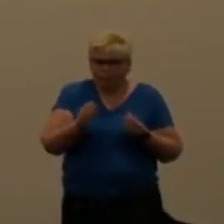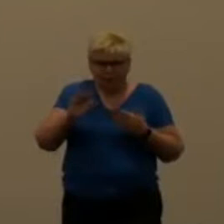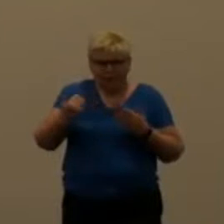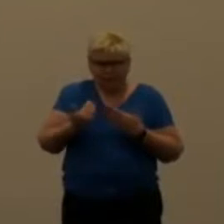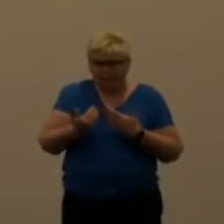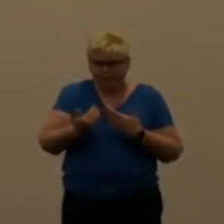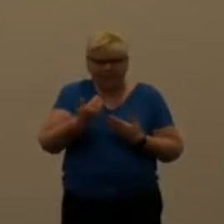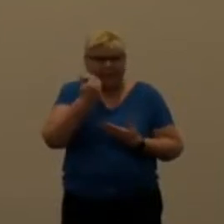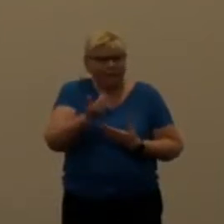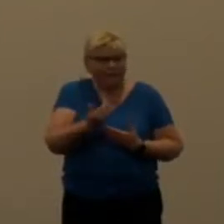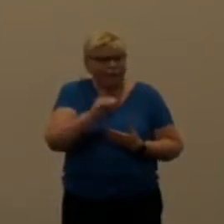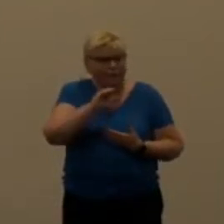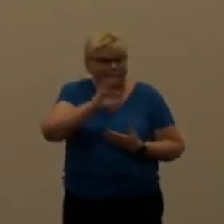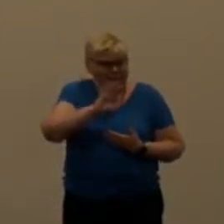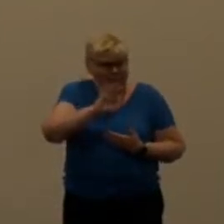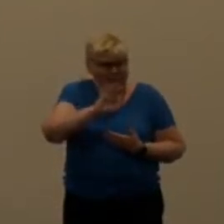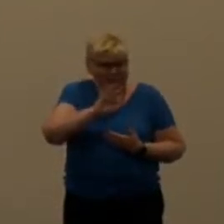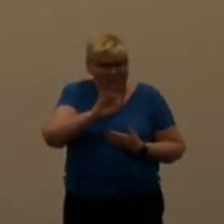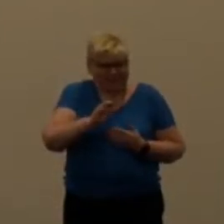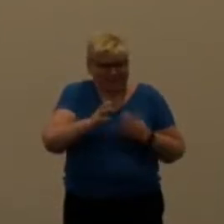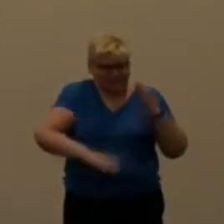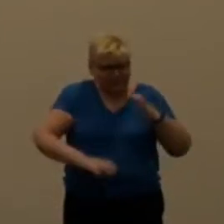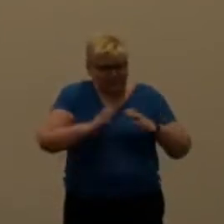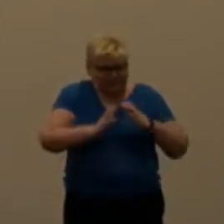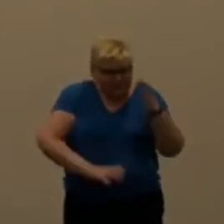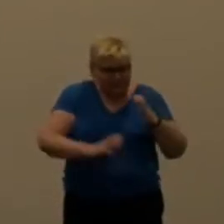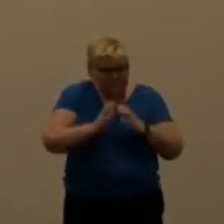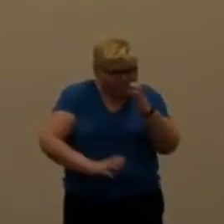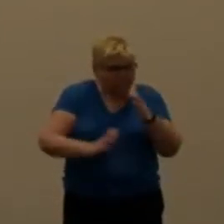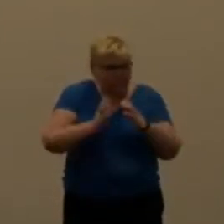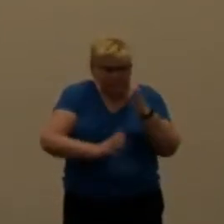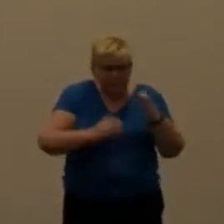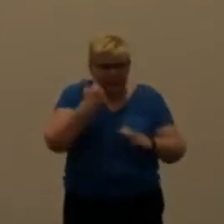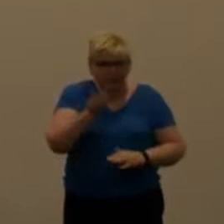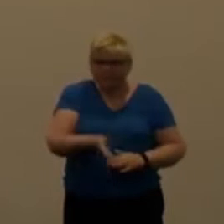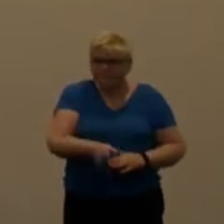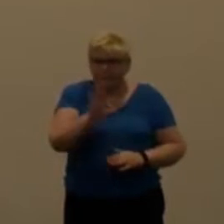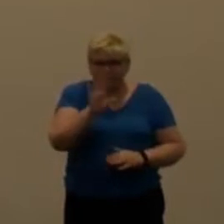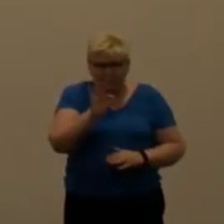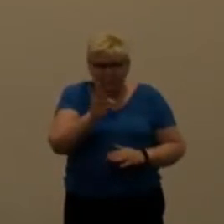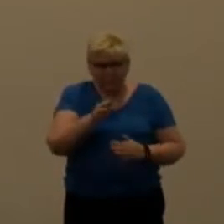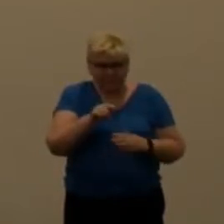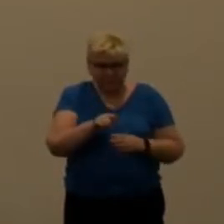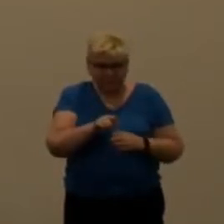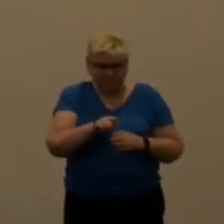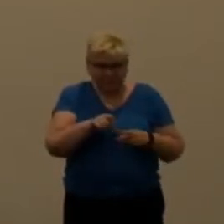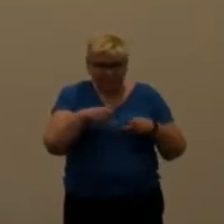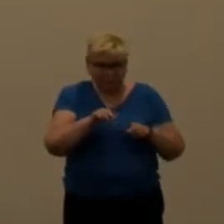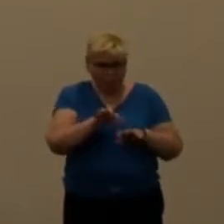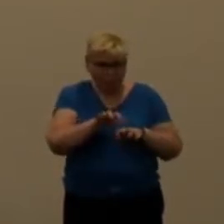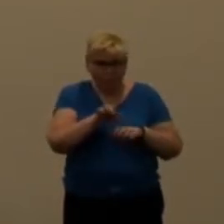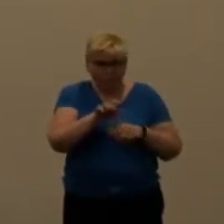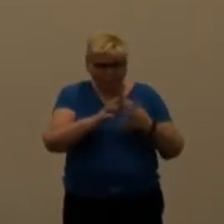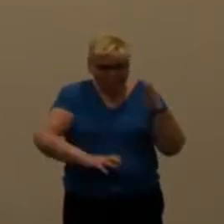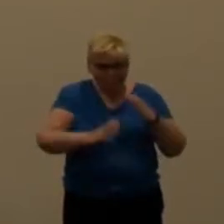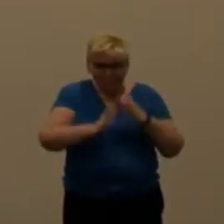and every Monday the application was failing. Every Monday. All the other days of the week, the application